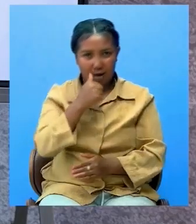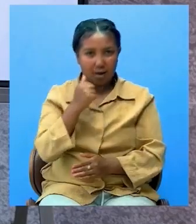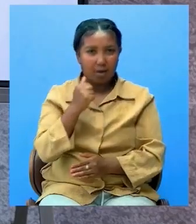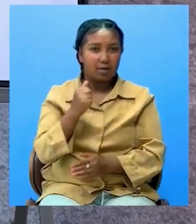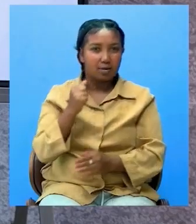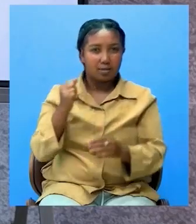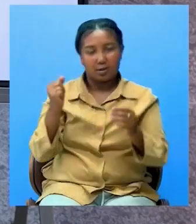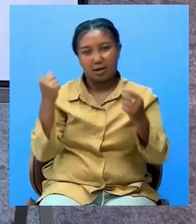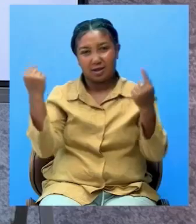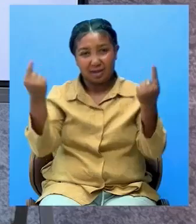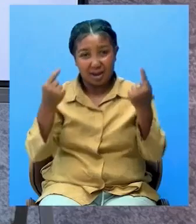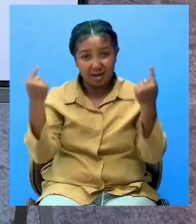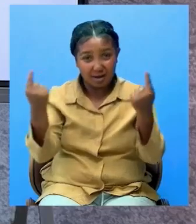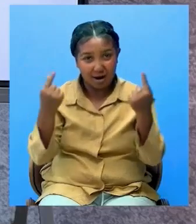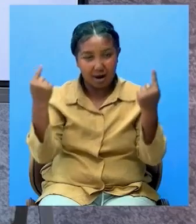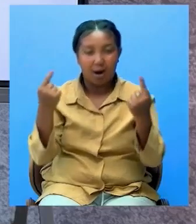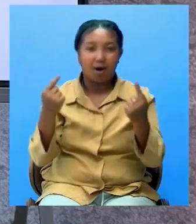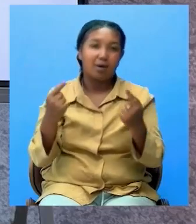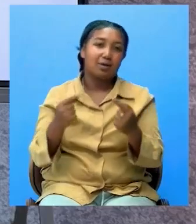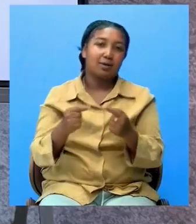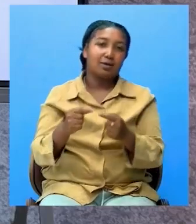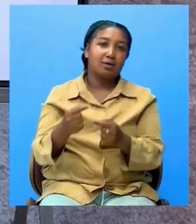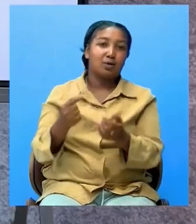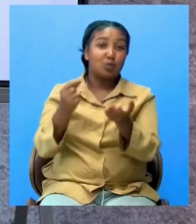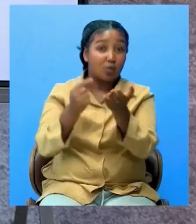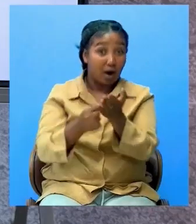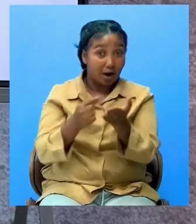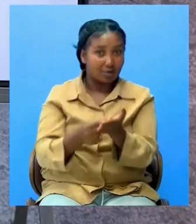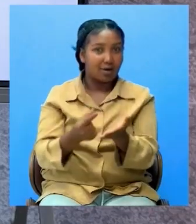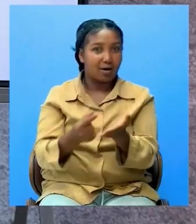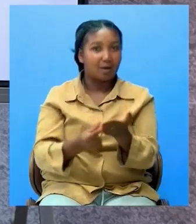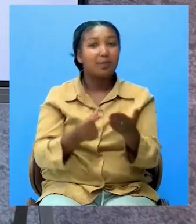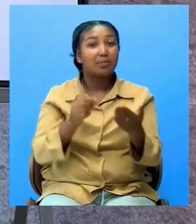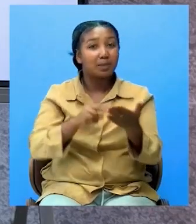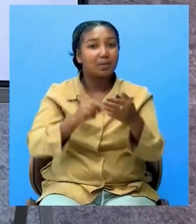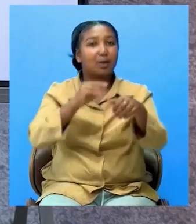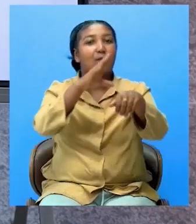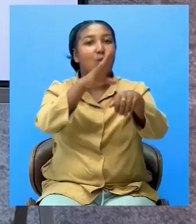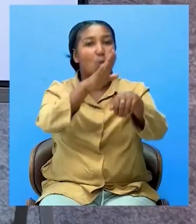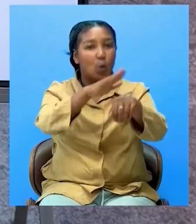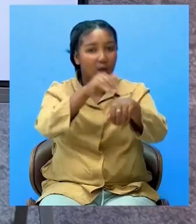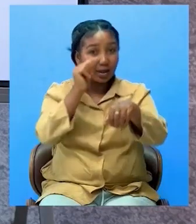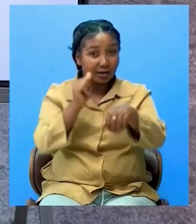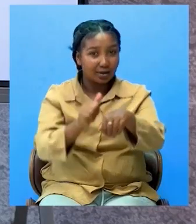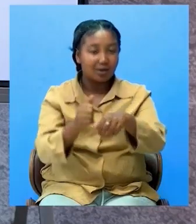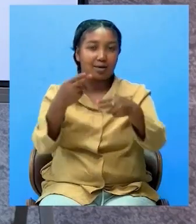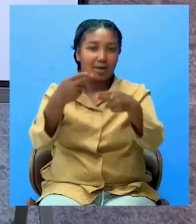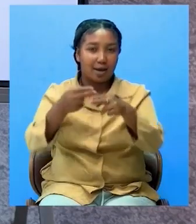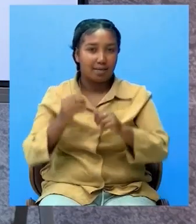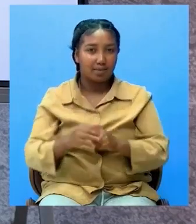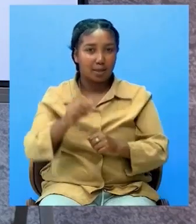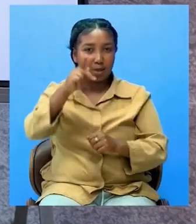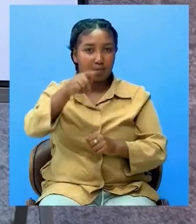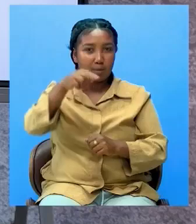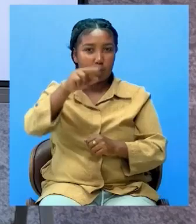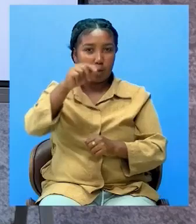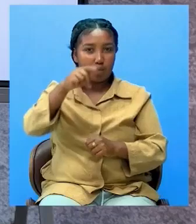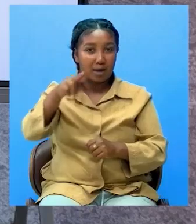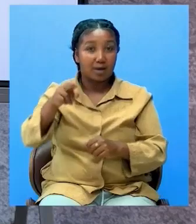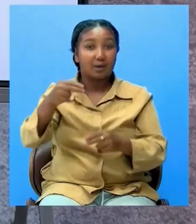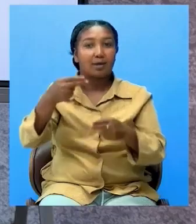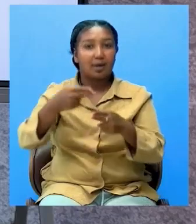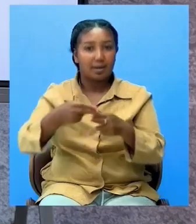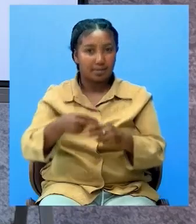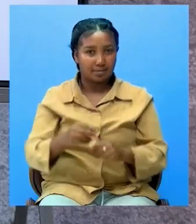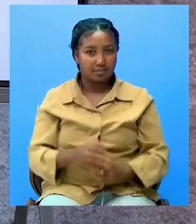Kenya, Uganda, when we say just we're calling what? Proper name. Is it clear?